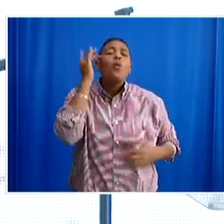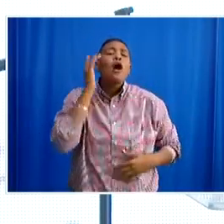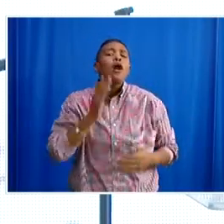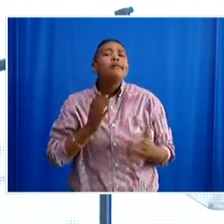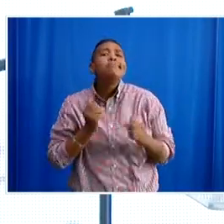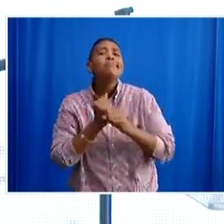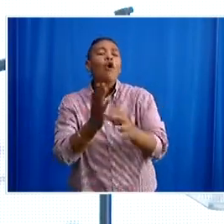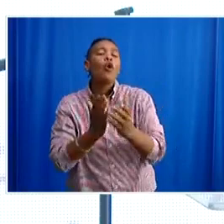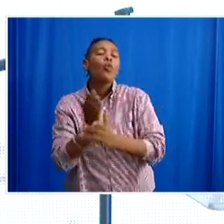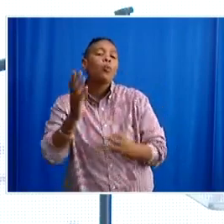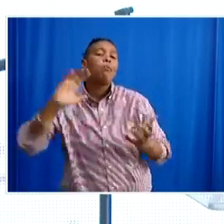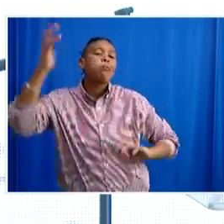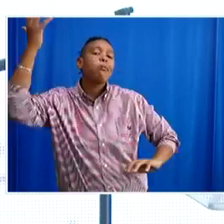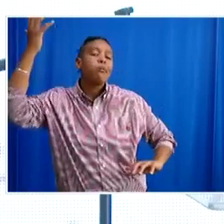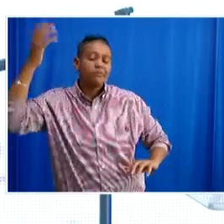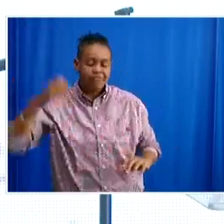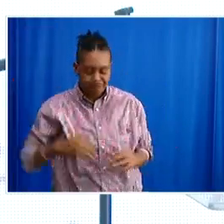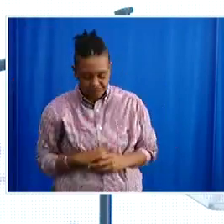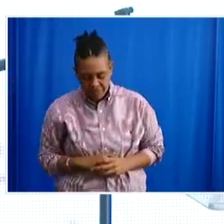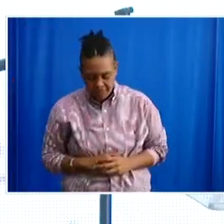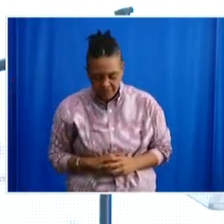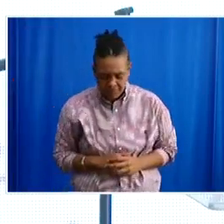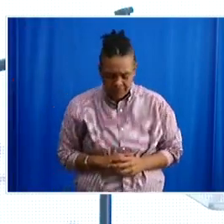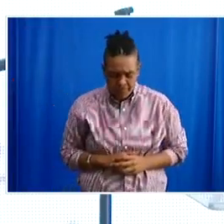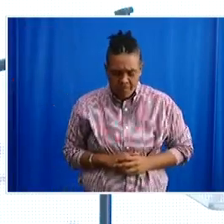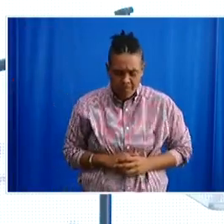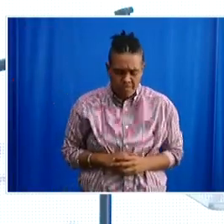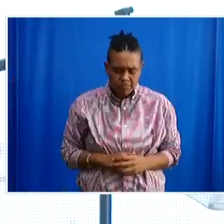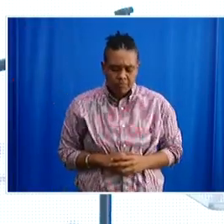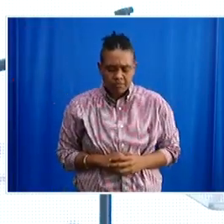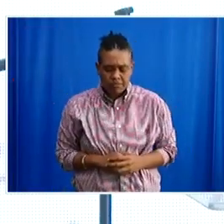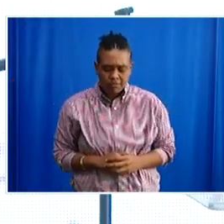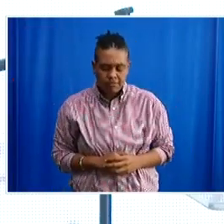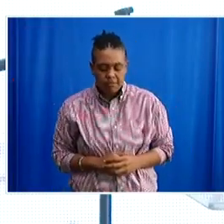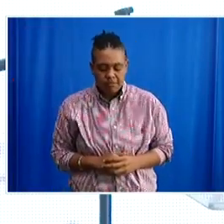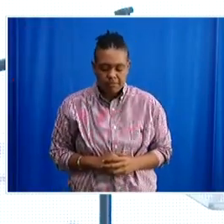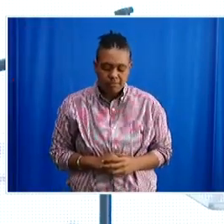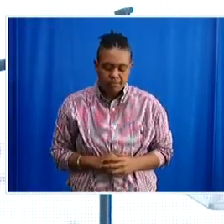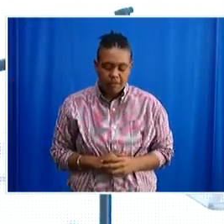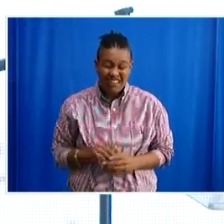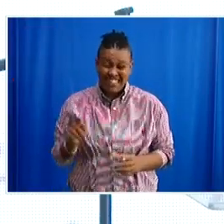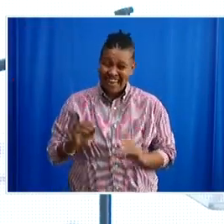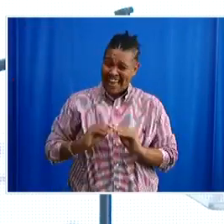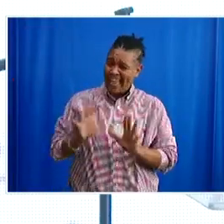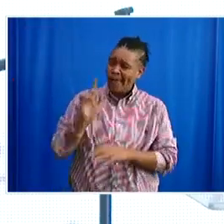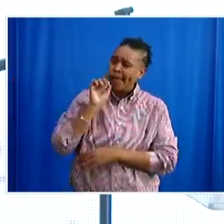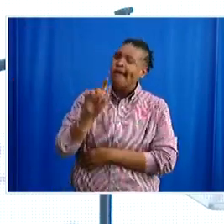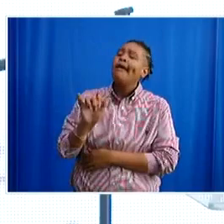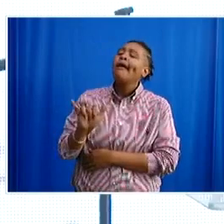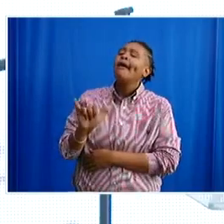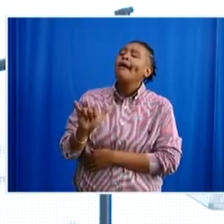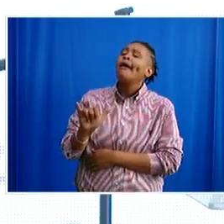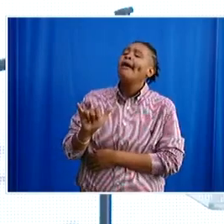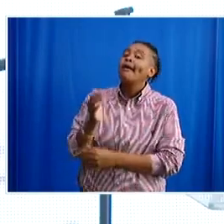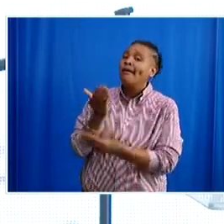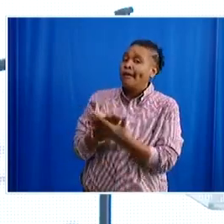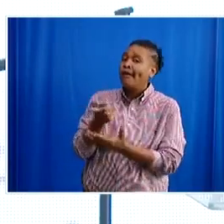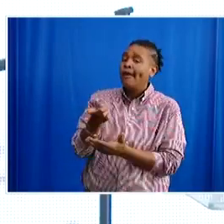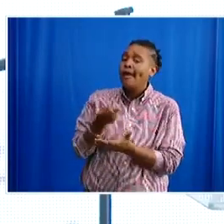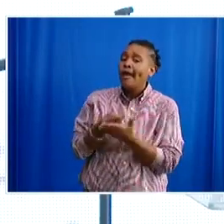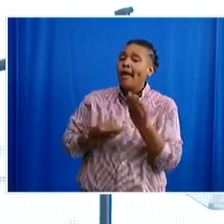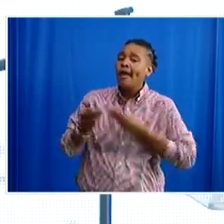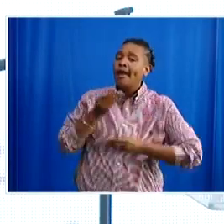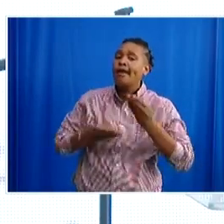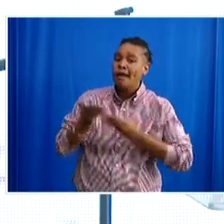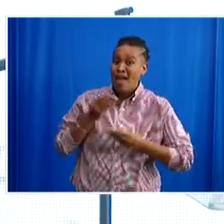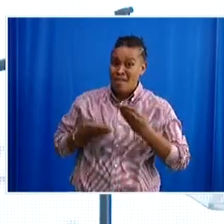disaster. This is a clear recognition of the fact that economic growth has a